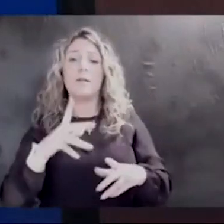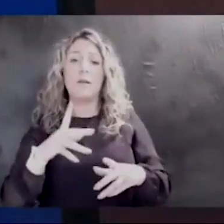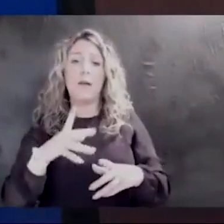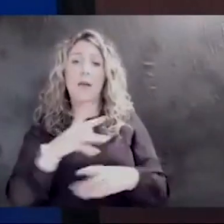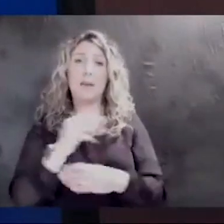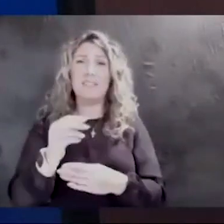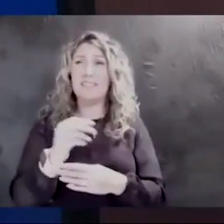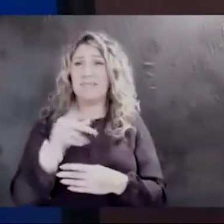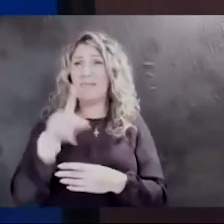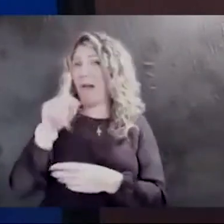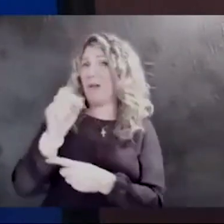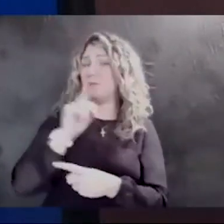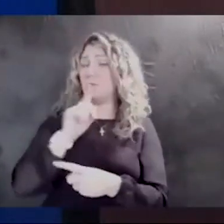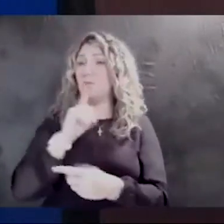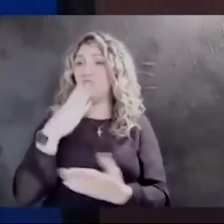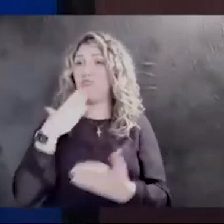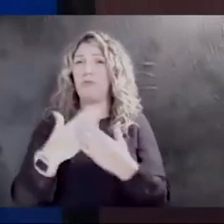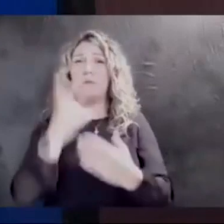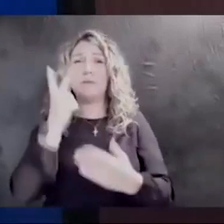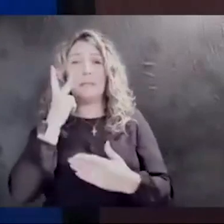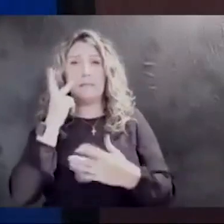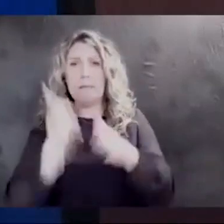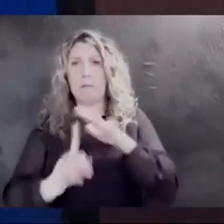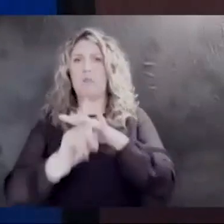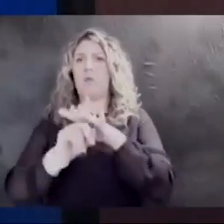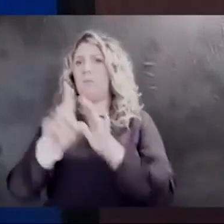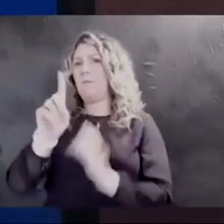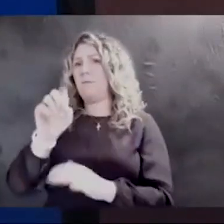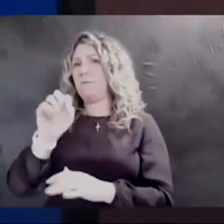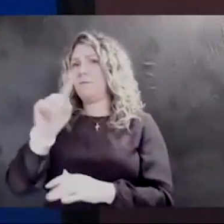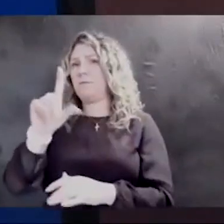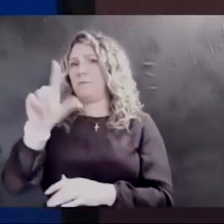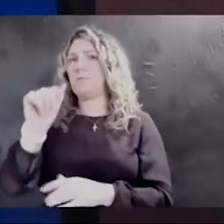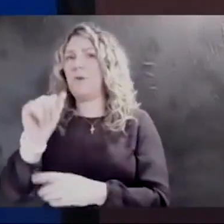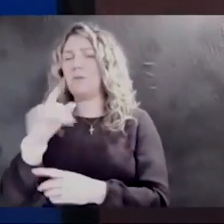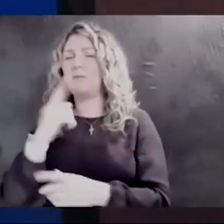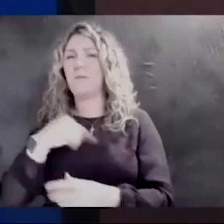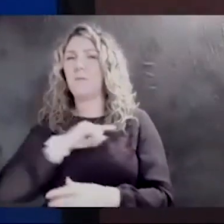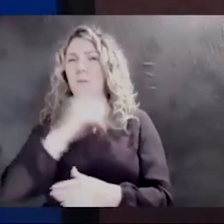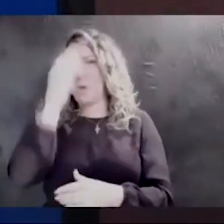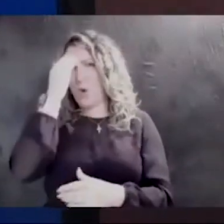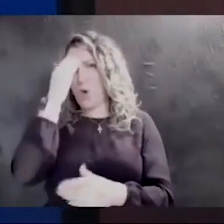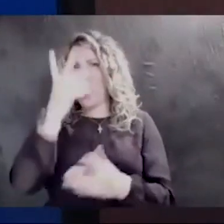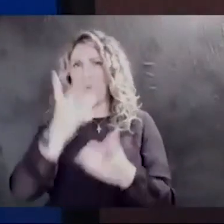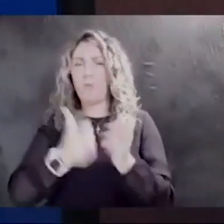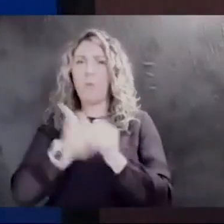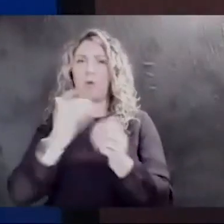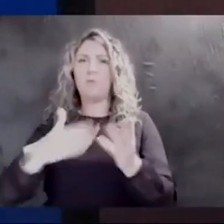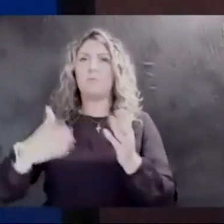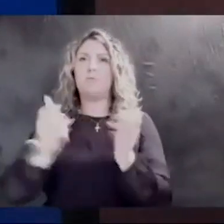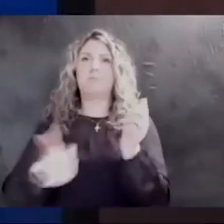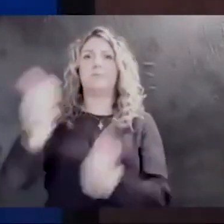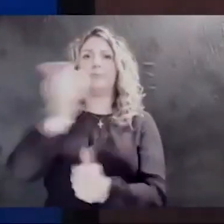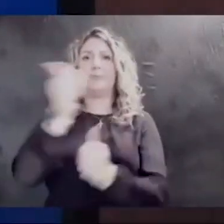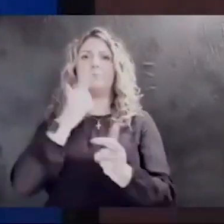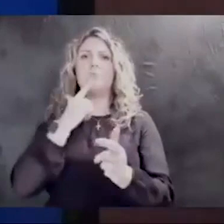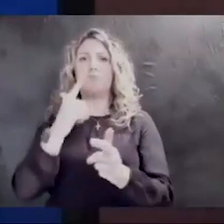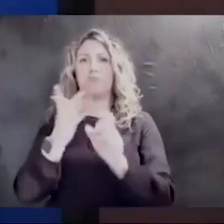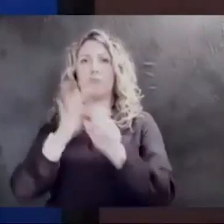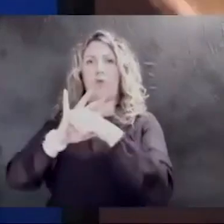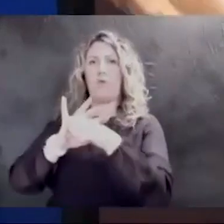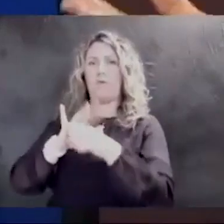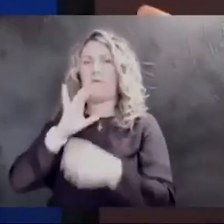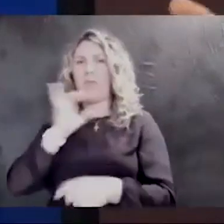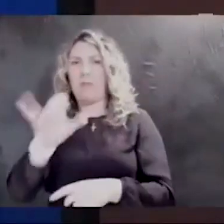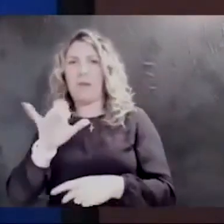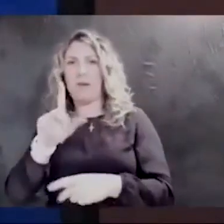Delta virus has come up, which is why we know that it's the most predominant form in Kansas now. But, man, is there confusion around this? I'm going to